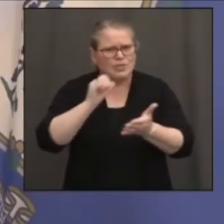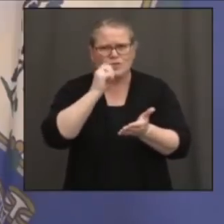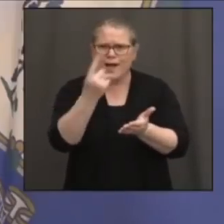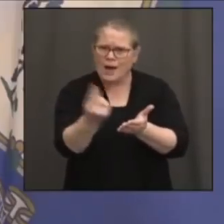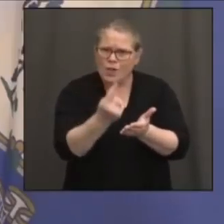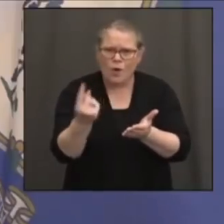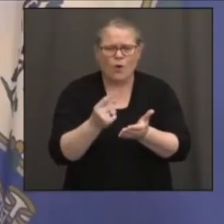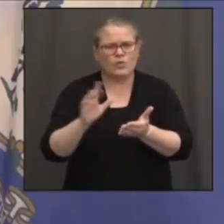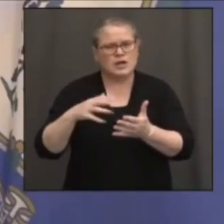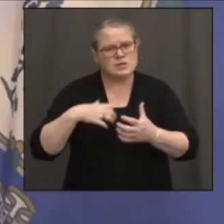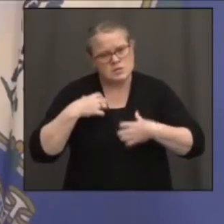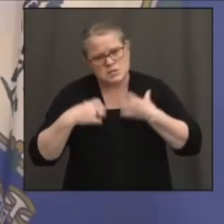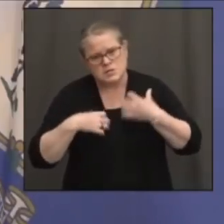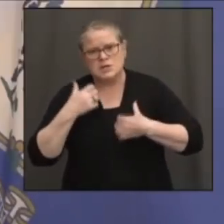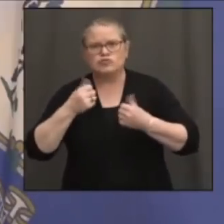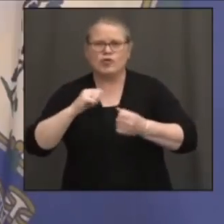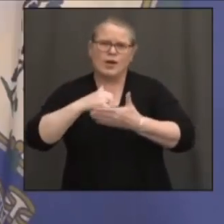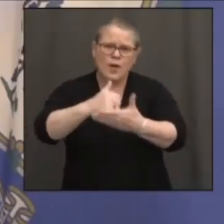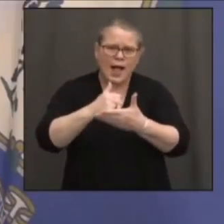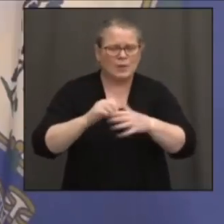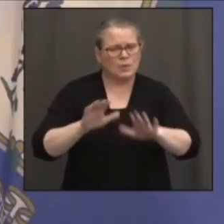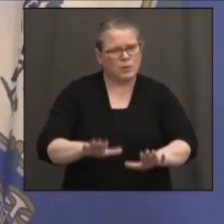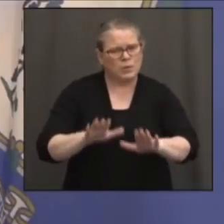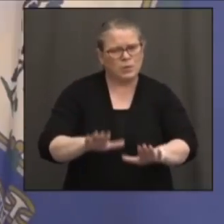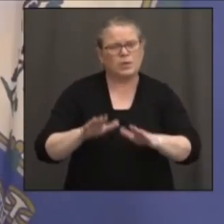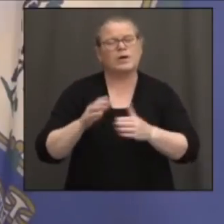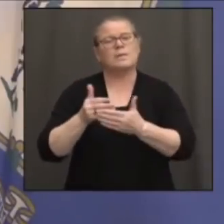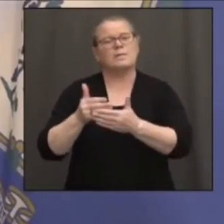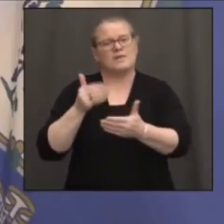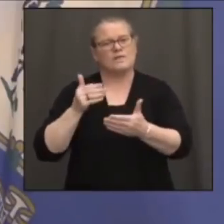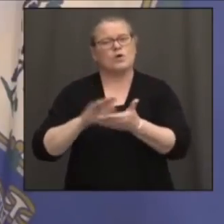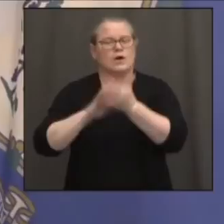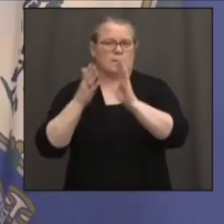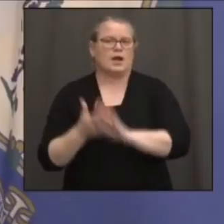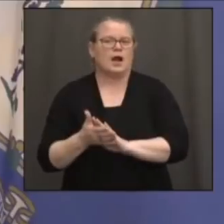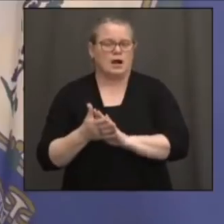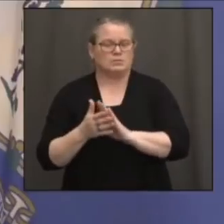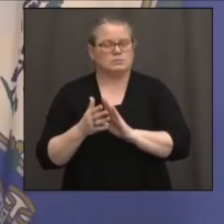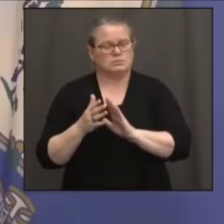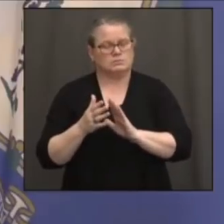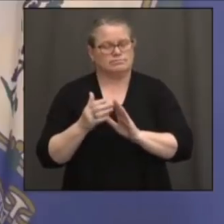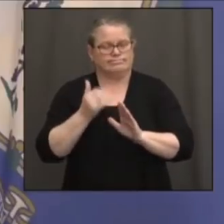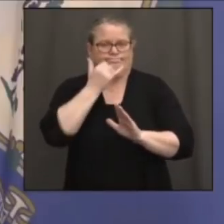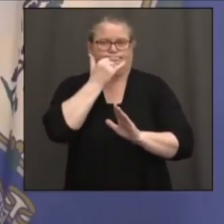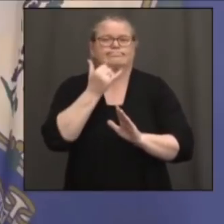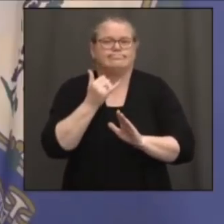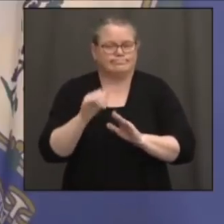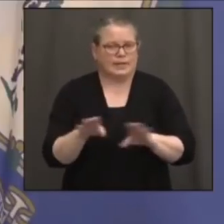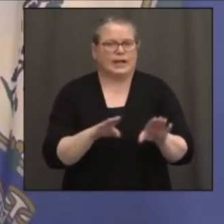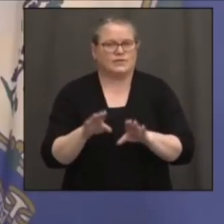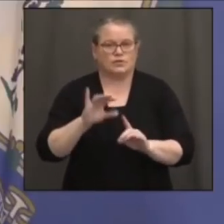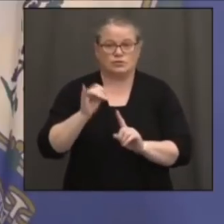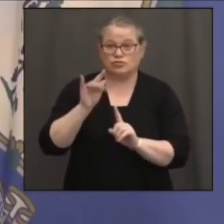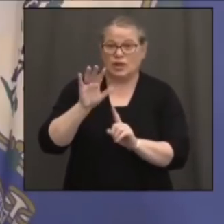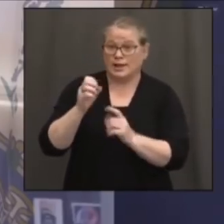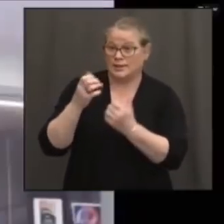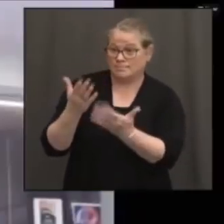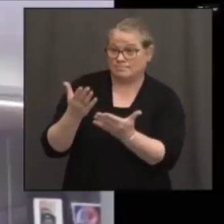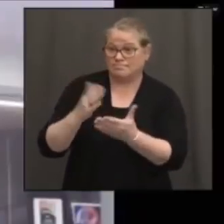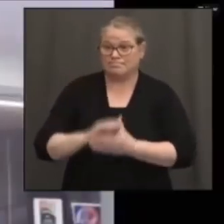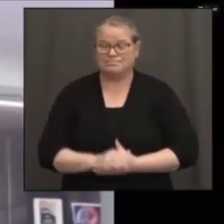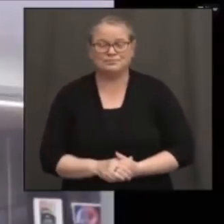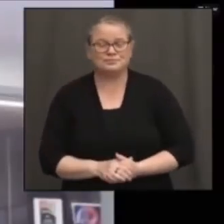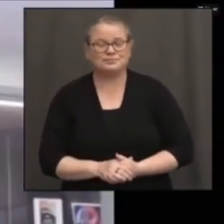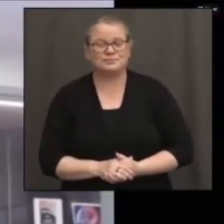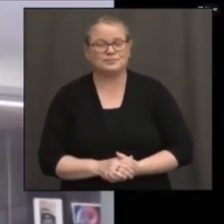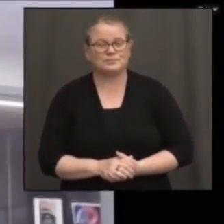sure we're there in a time of need before they take other avenues. Go ahead, Jackie. Thank you,